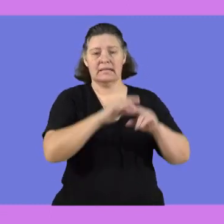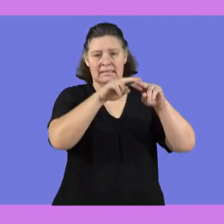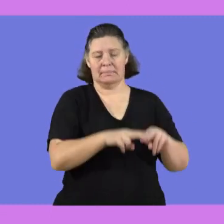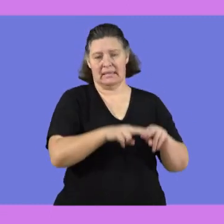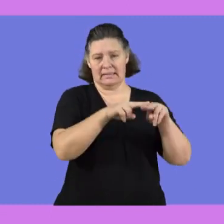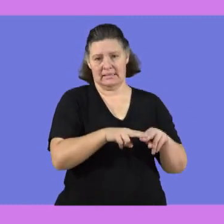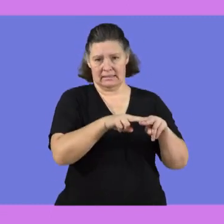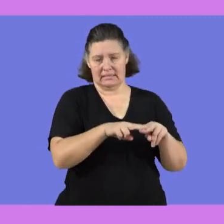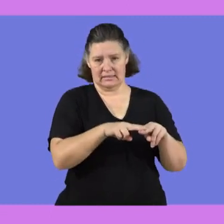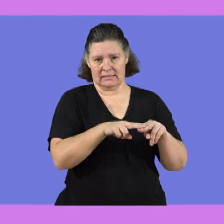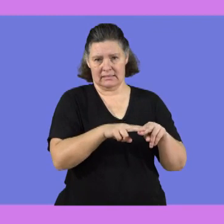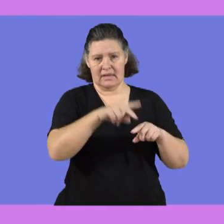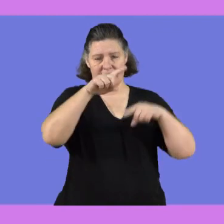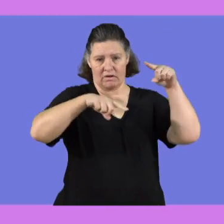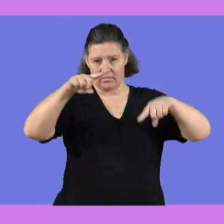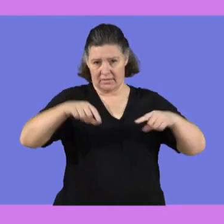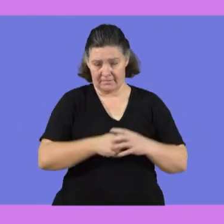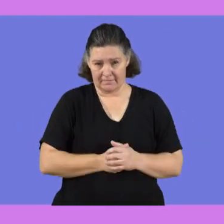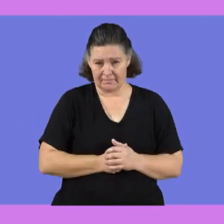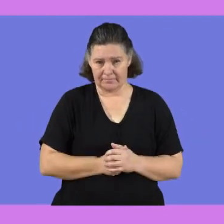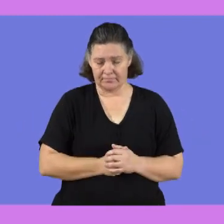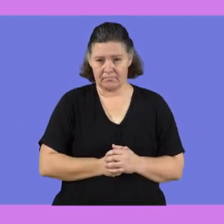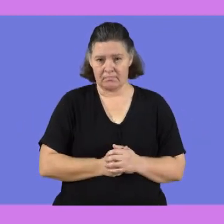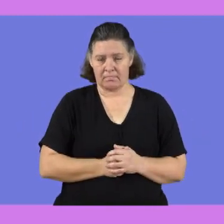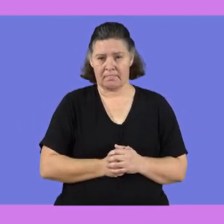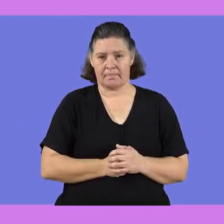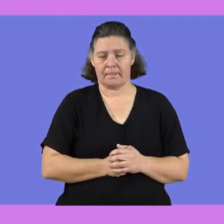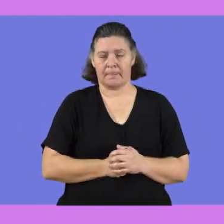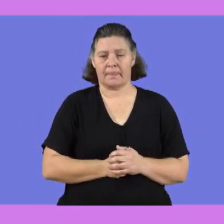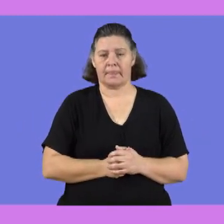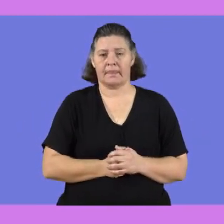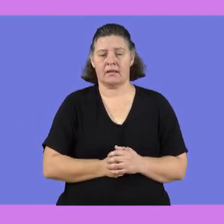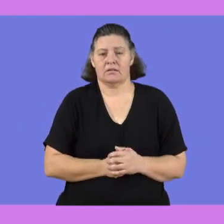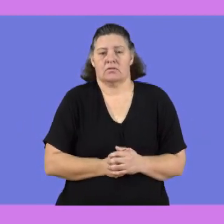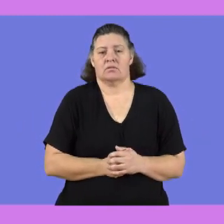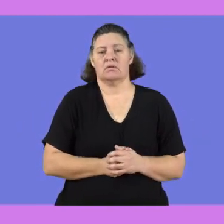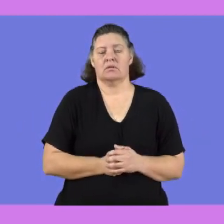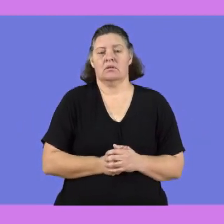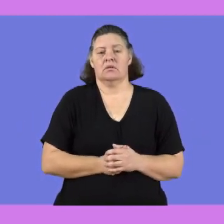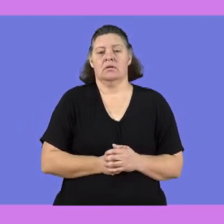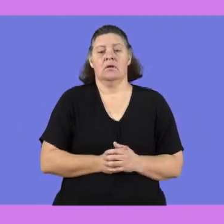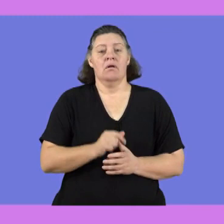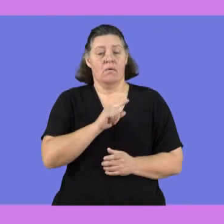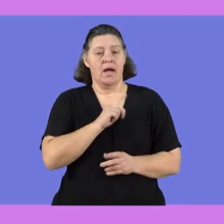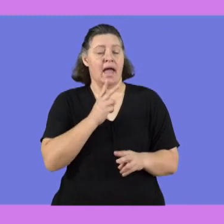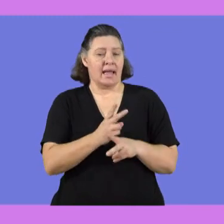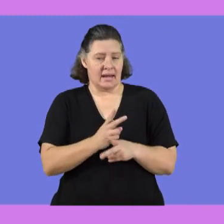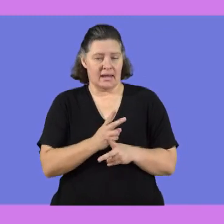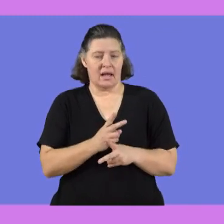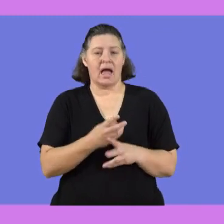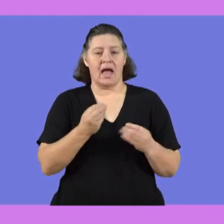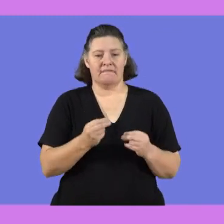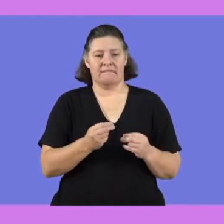we are going to plot the dependent variable. So I will take you